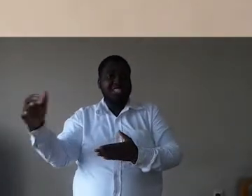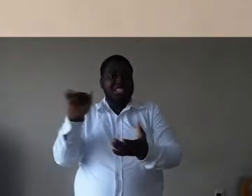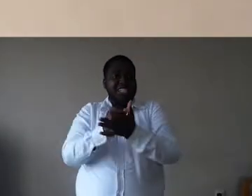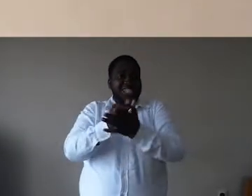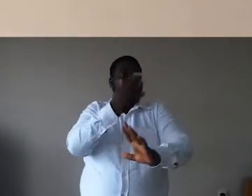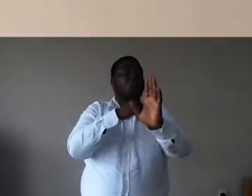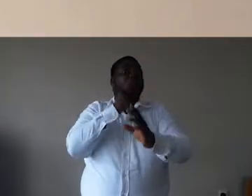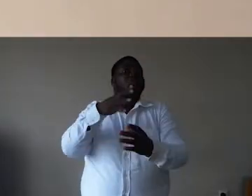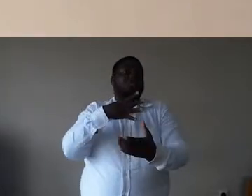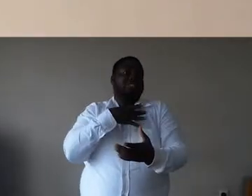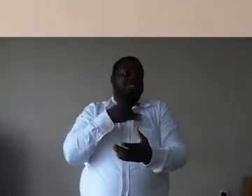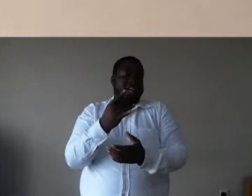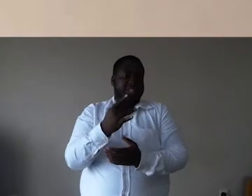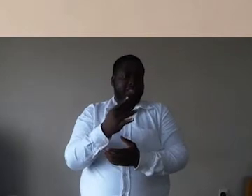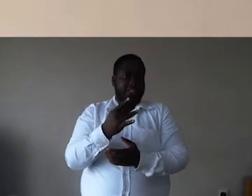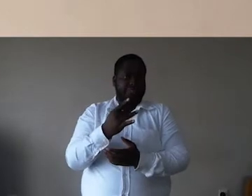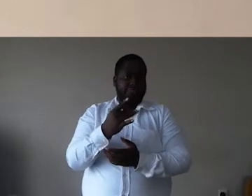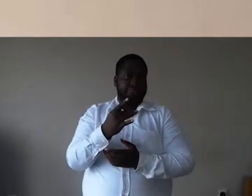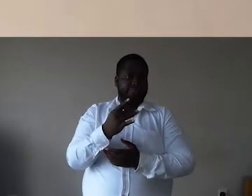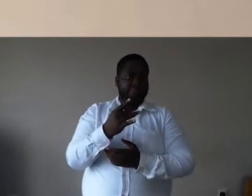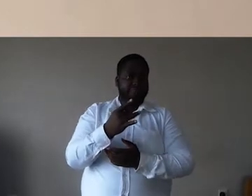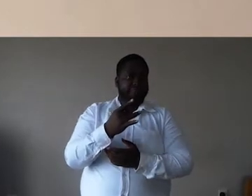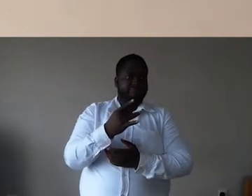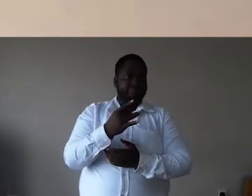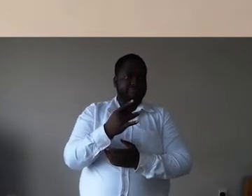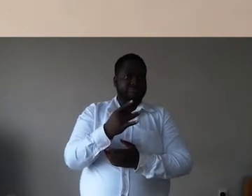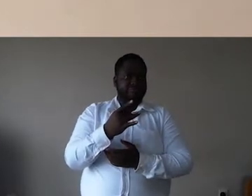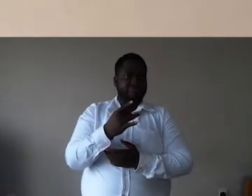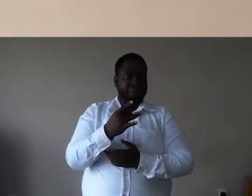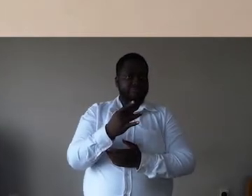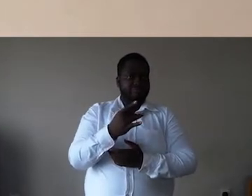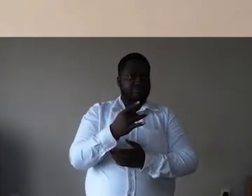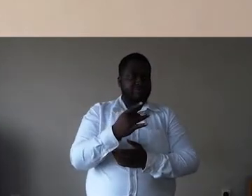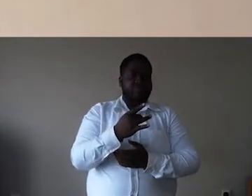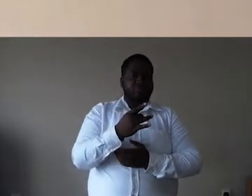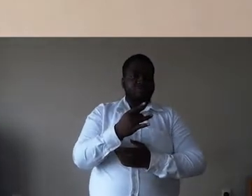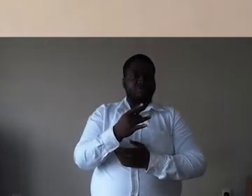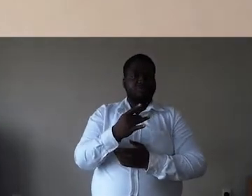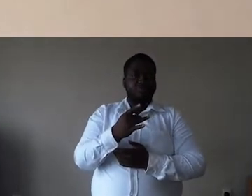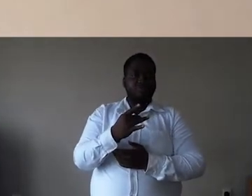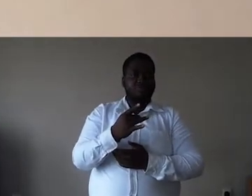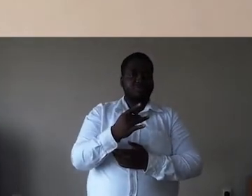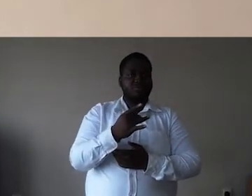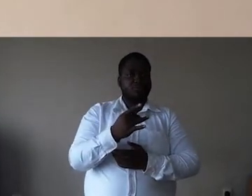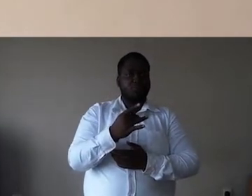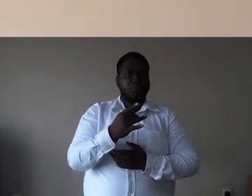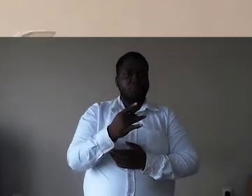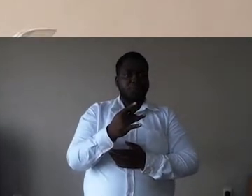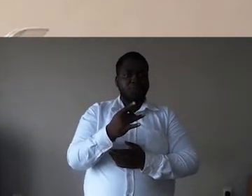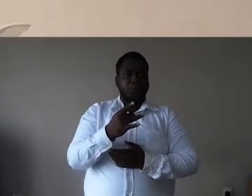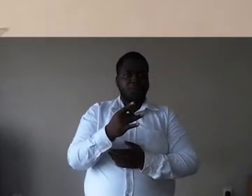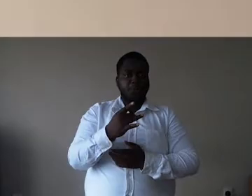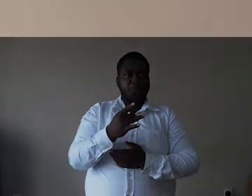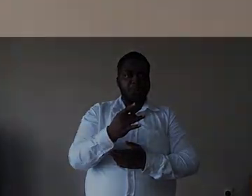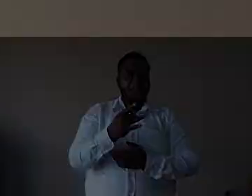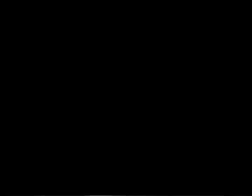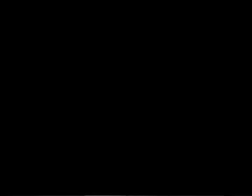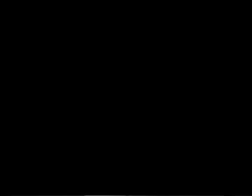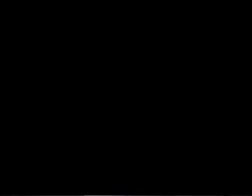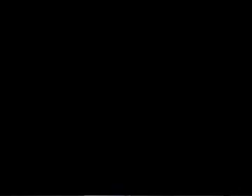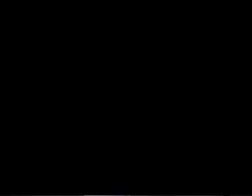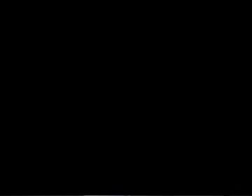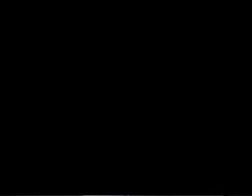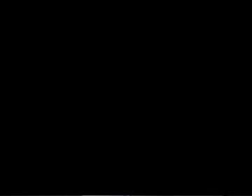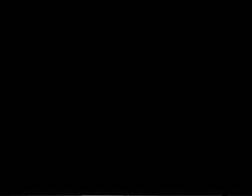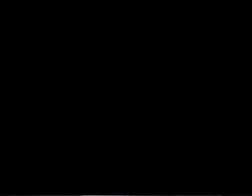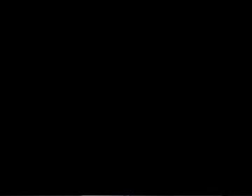of the Lord. Let's read what they did. Leviticus chapter 10, verse number 1 and the verse number 2. Let's listen to the reading of